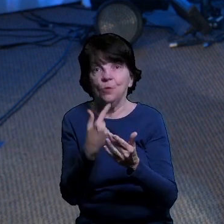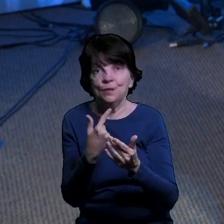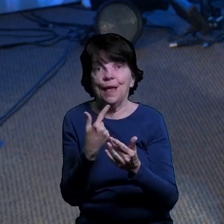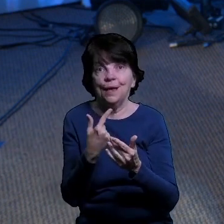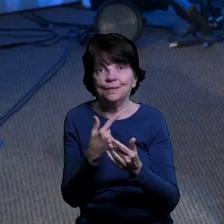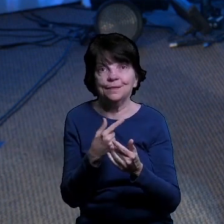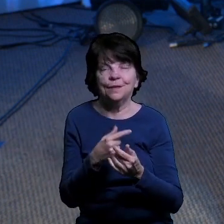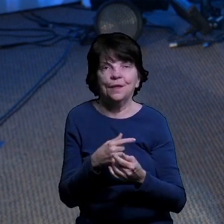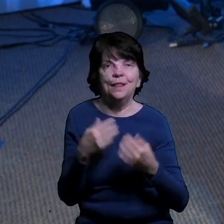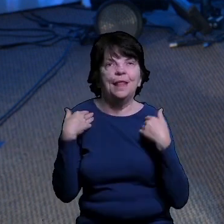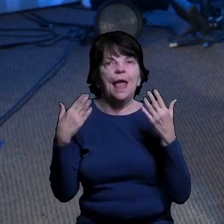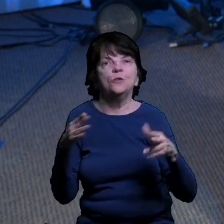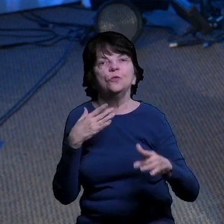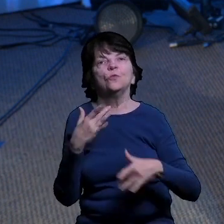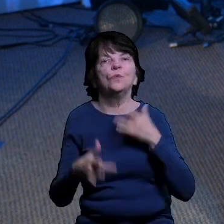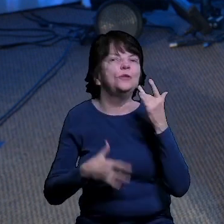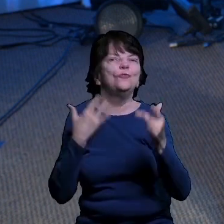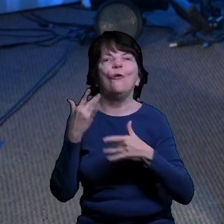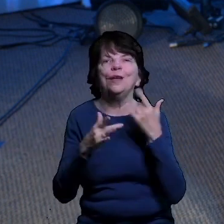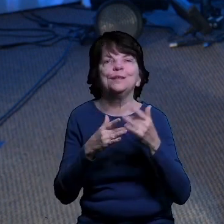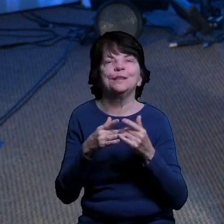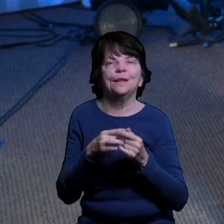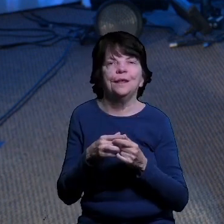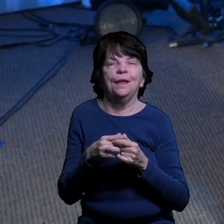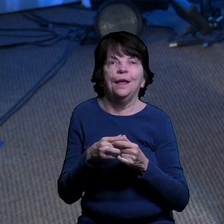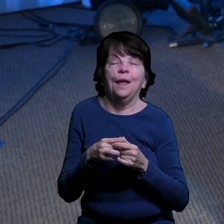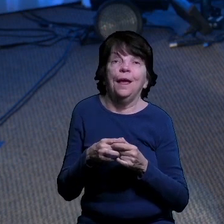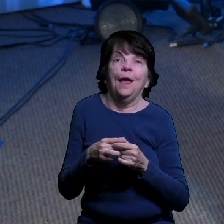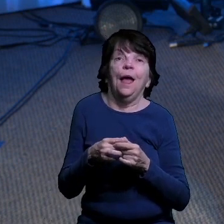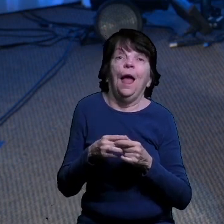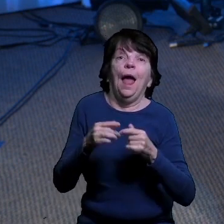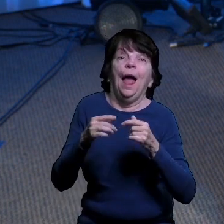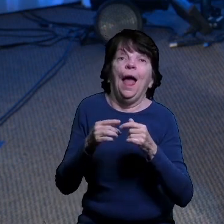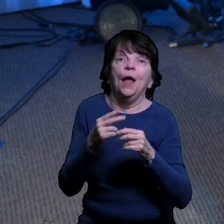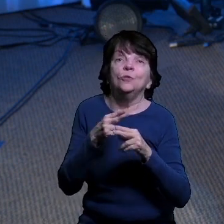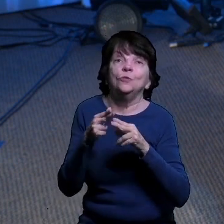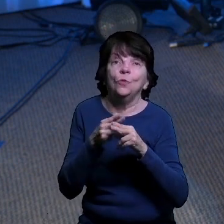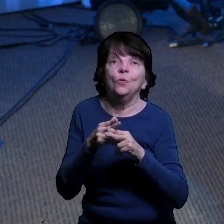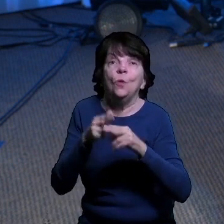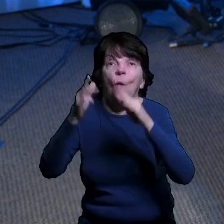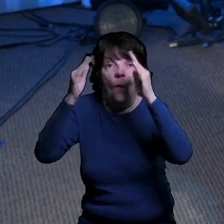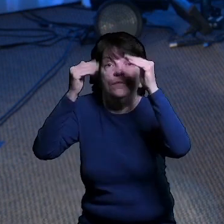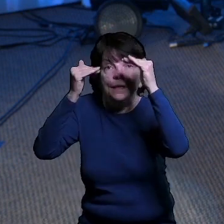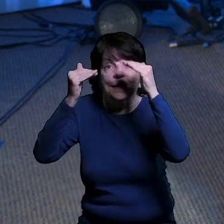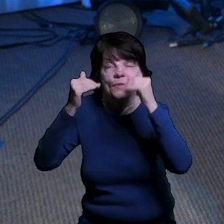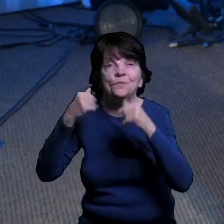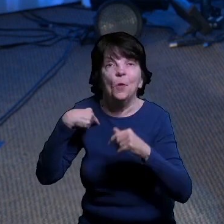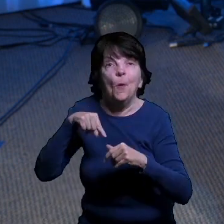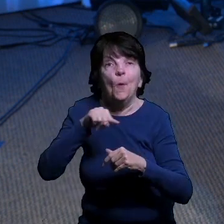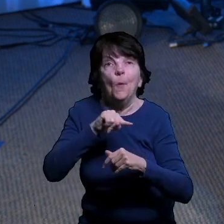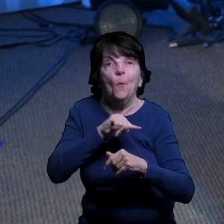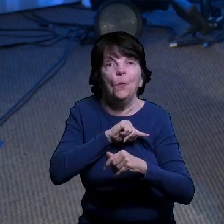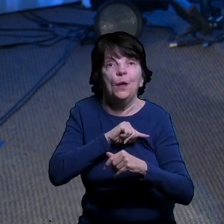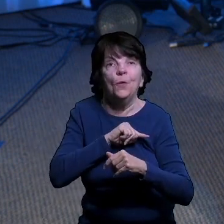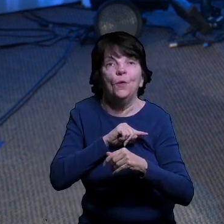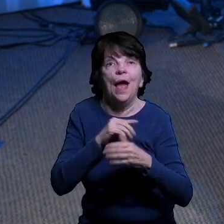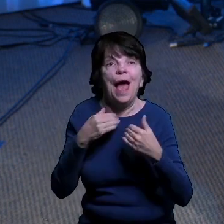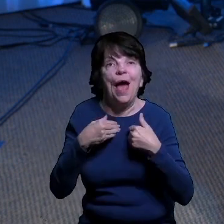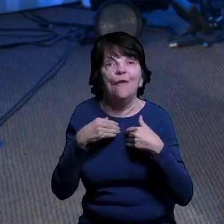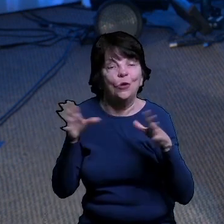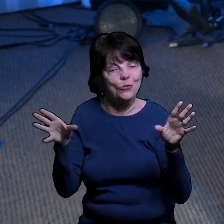back in this sanctuary again. And as has been our custom, we clap for whoever makes that